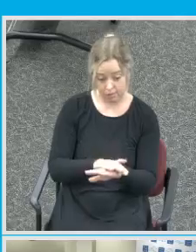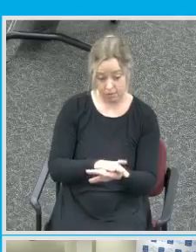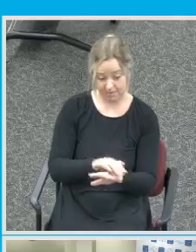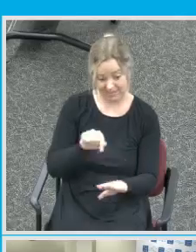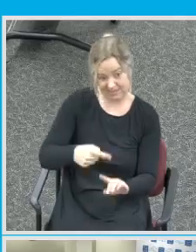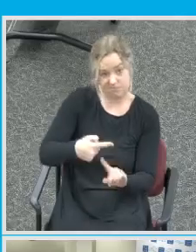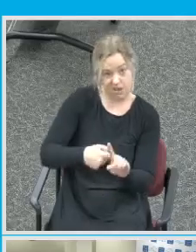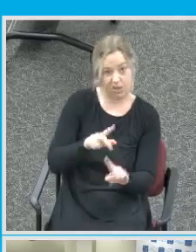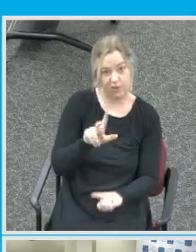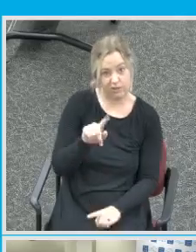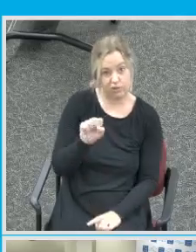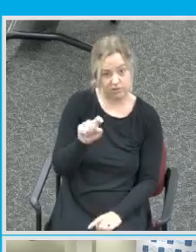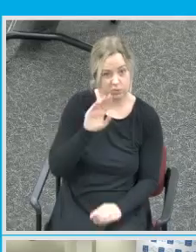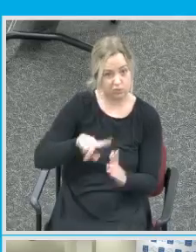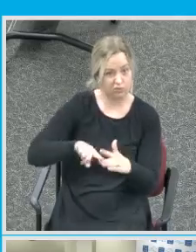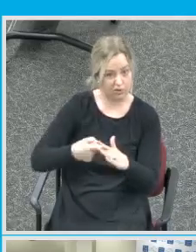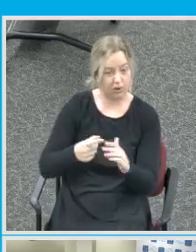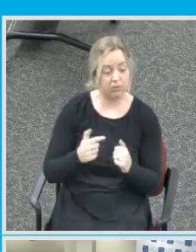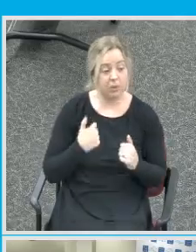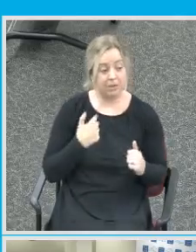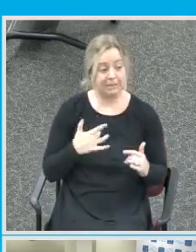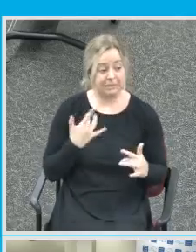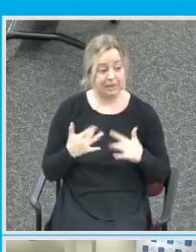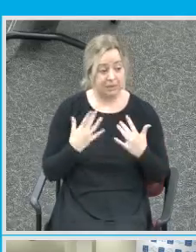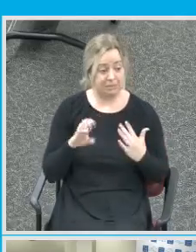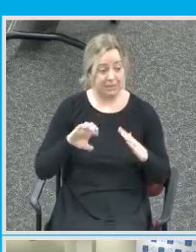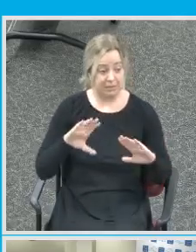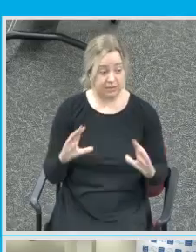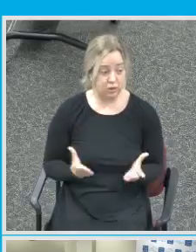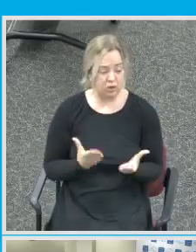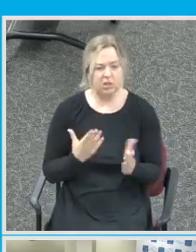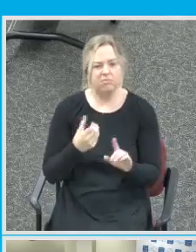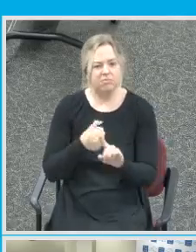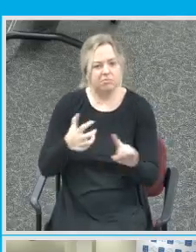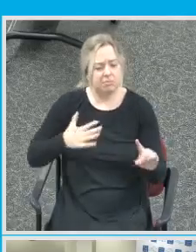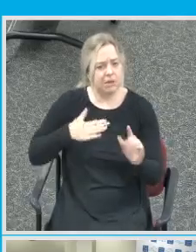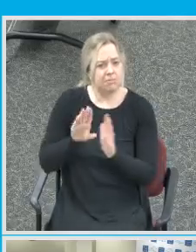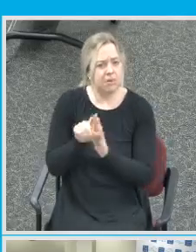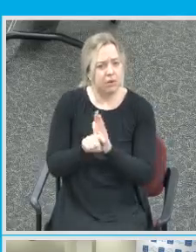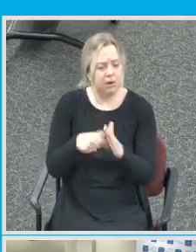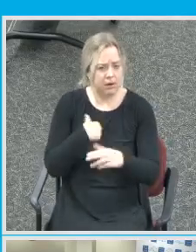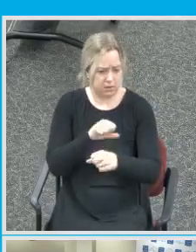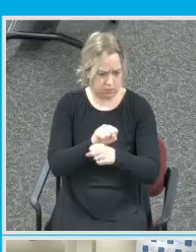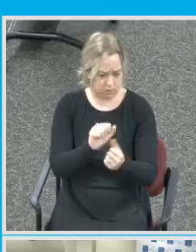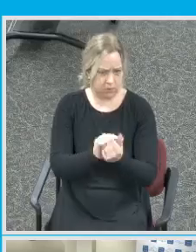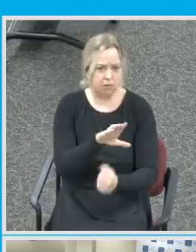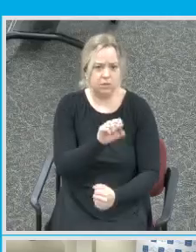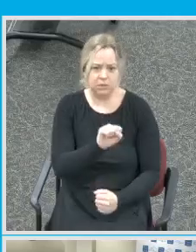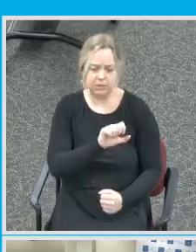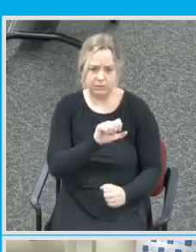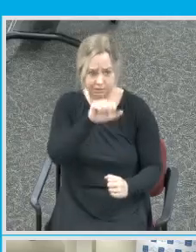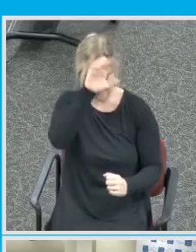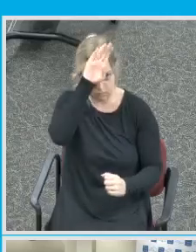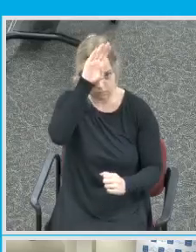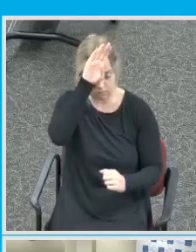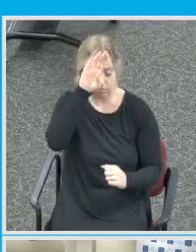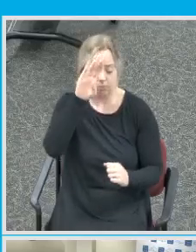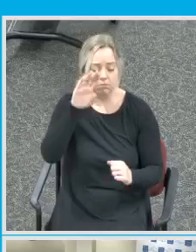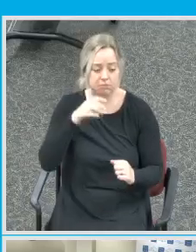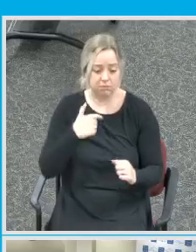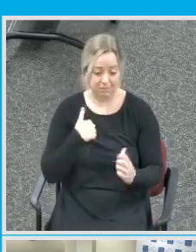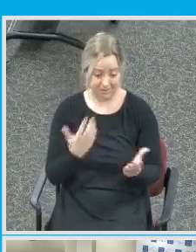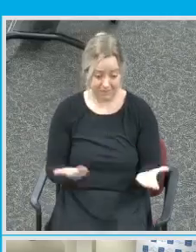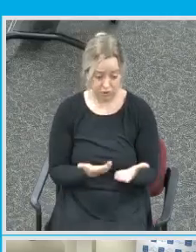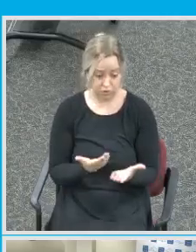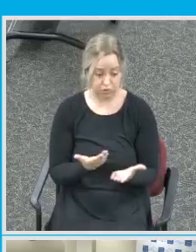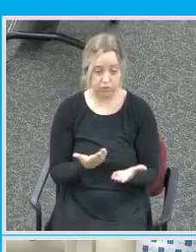month. So I'm excited to be here. A little bit about my background. I worked with the Colorado Springs Fire Department, spent 10 years here in